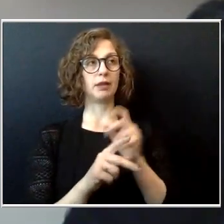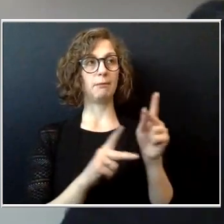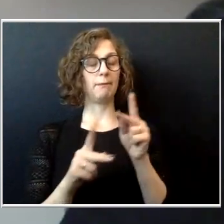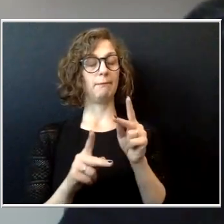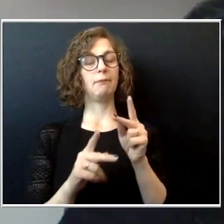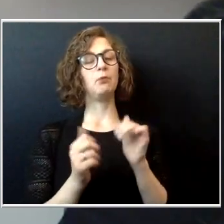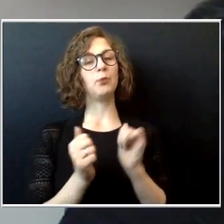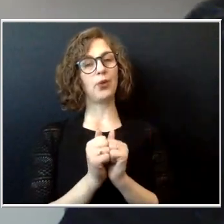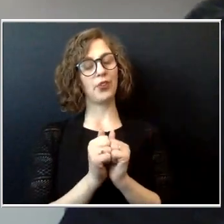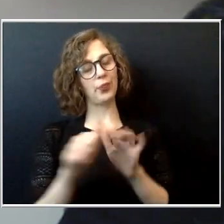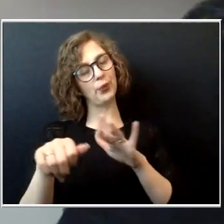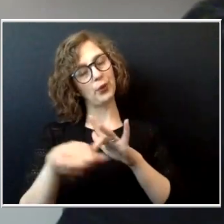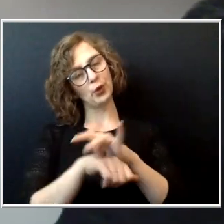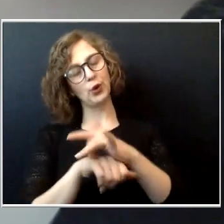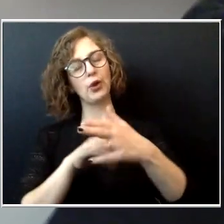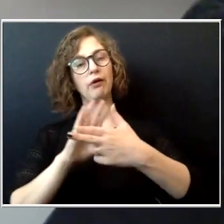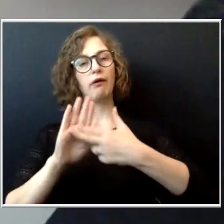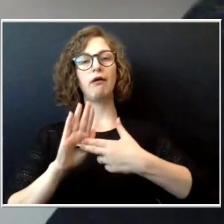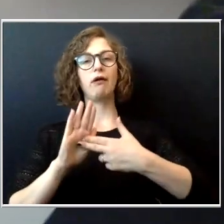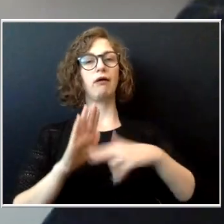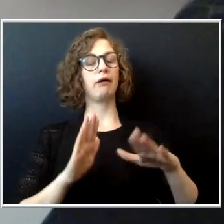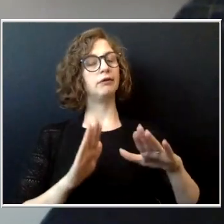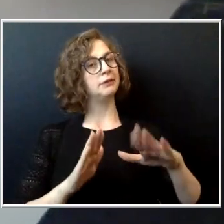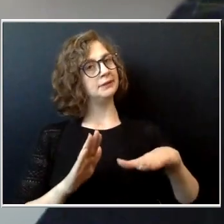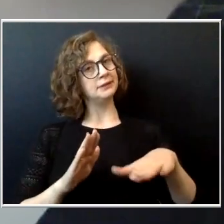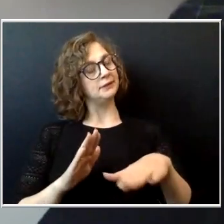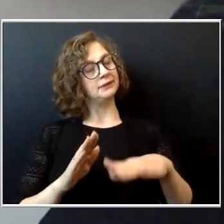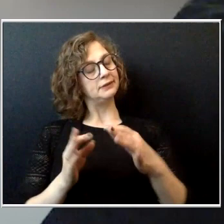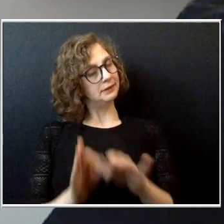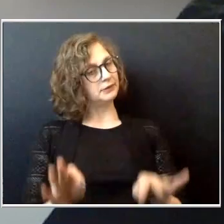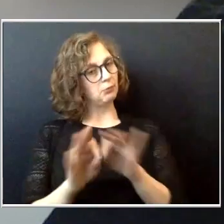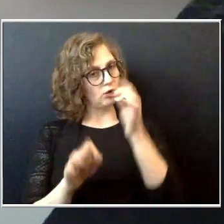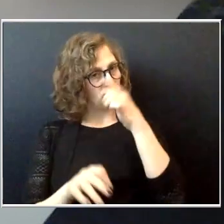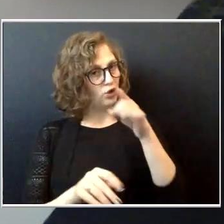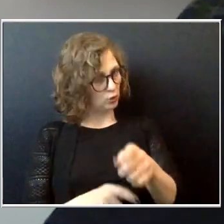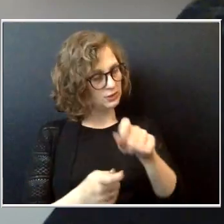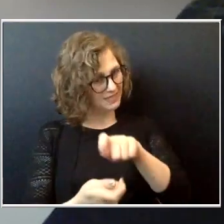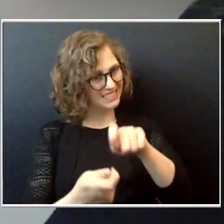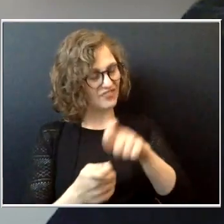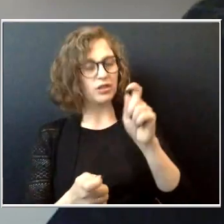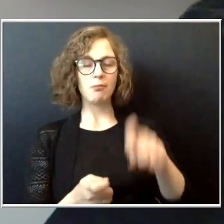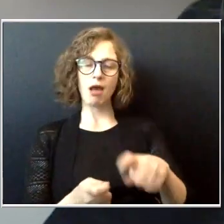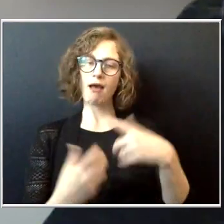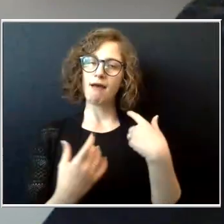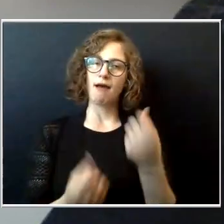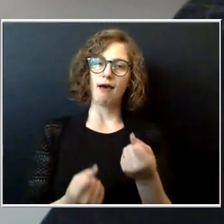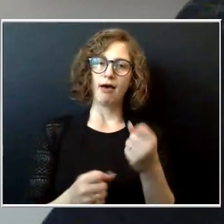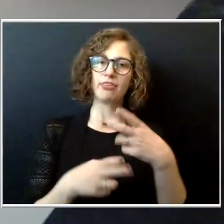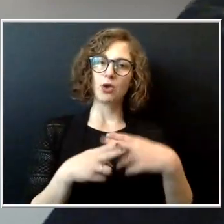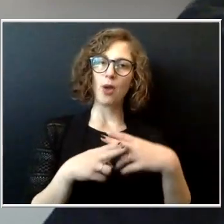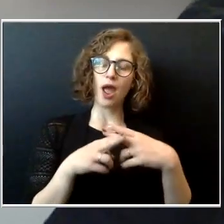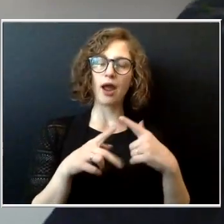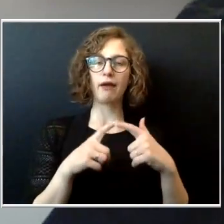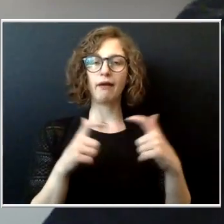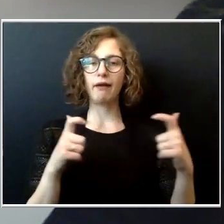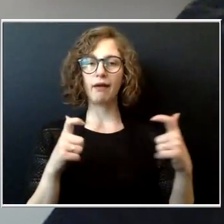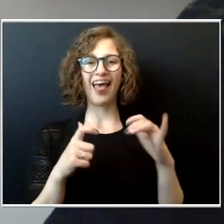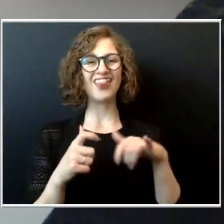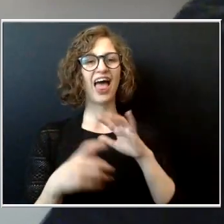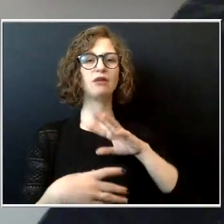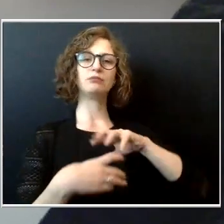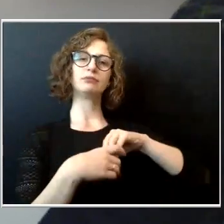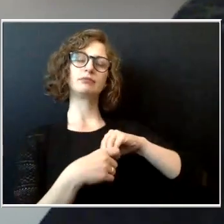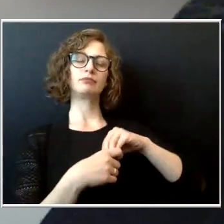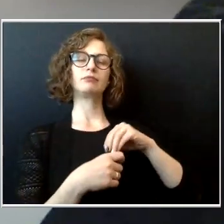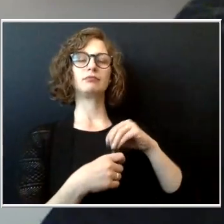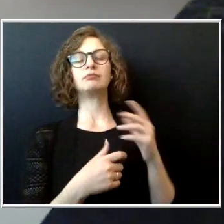regards to maintaining a healthy weight throughout their life. And this kind of goes to some of the epidemiological studies that have shown